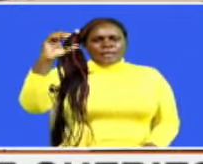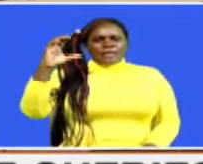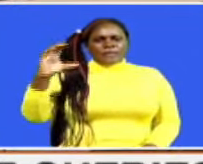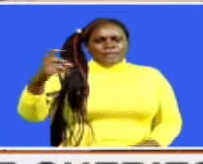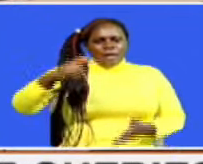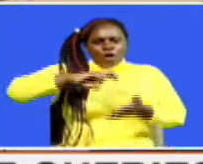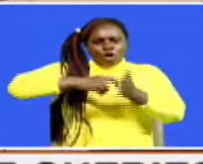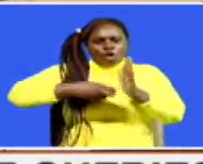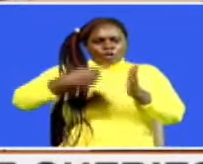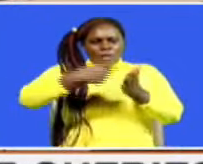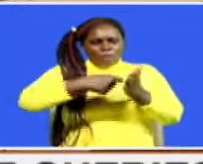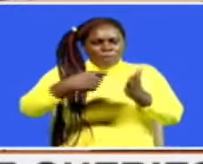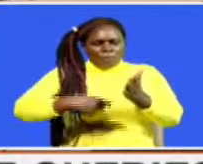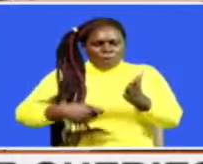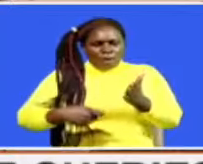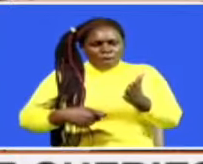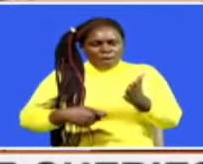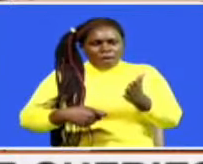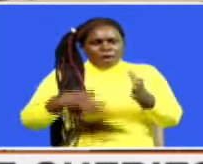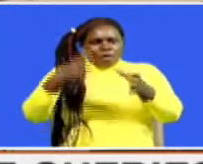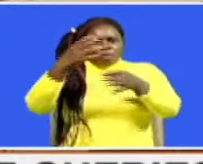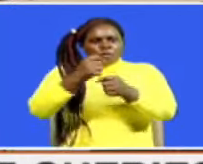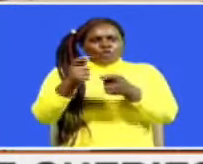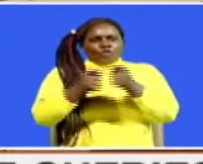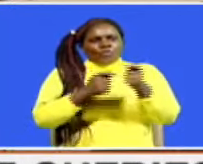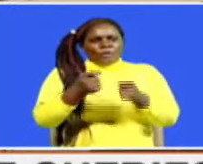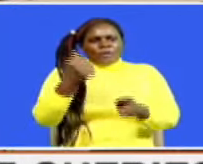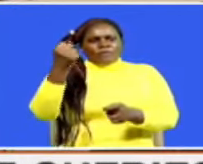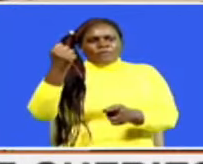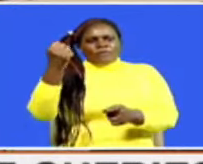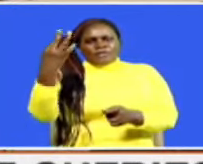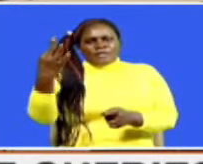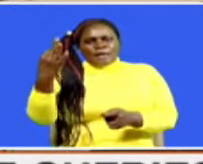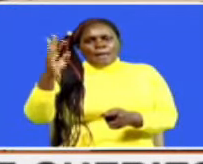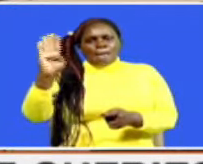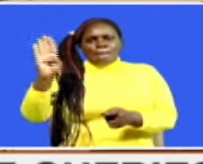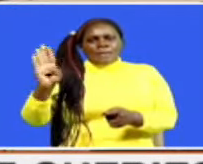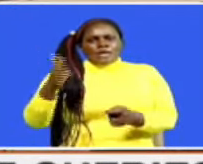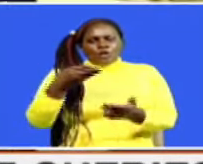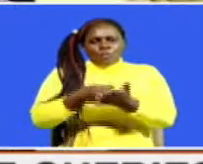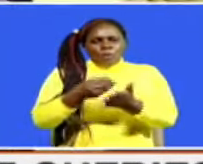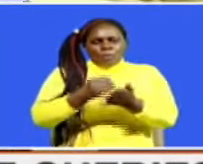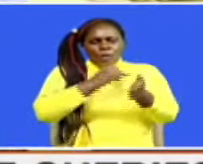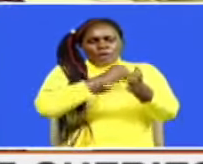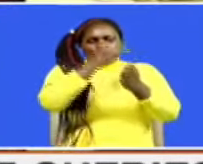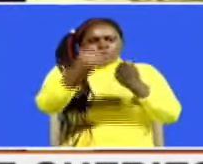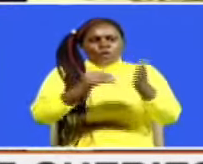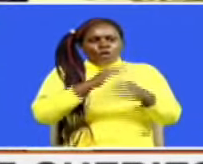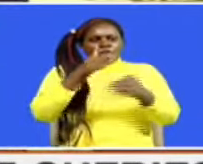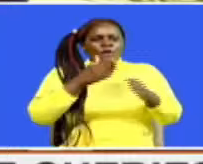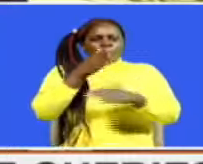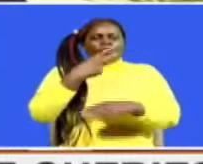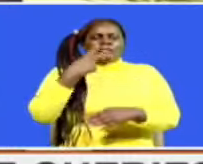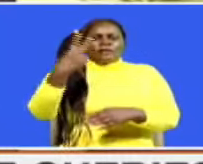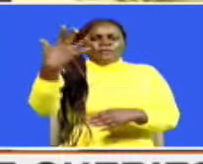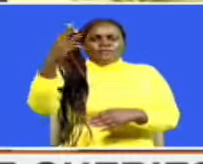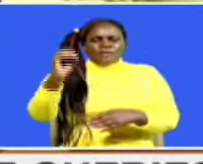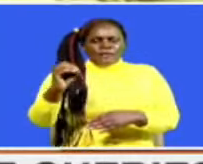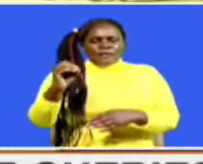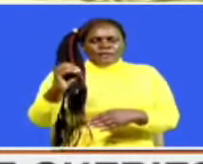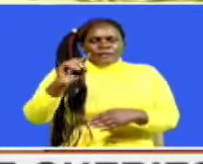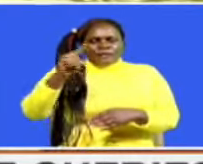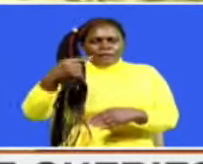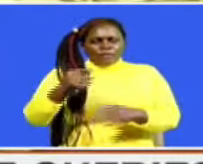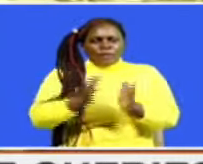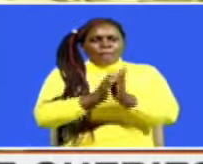signed a contract with the AON Minet to manage the 53 billion shillings medical cover for over 350,000 teachers in